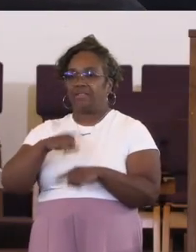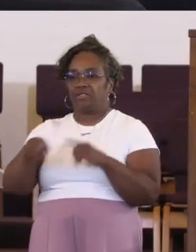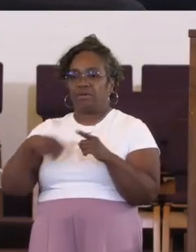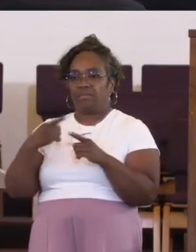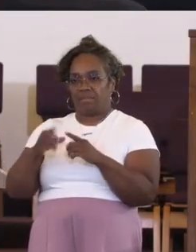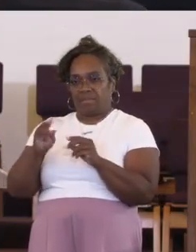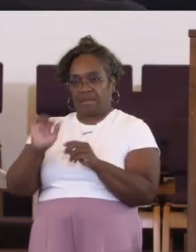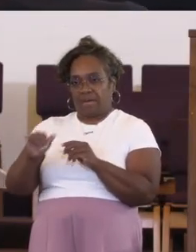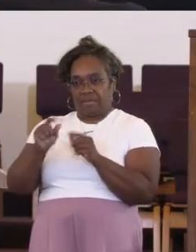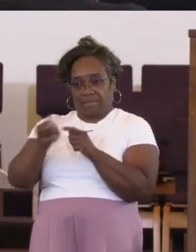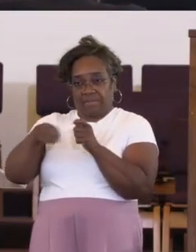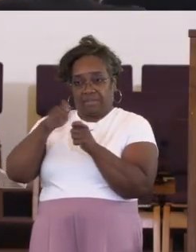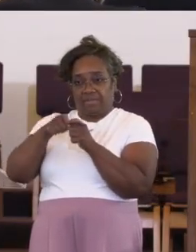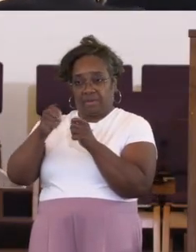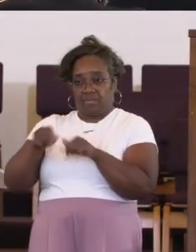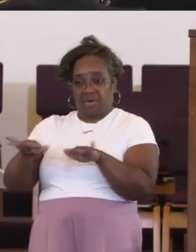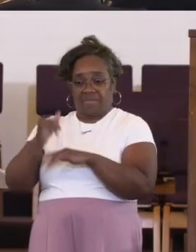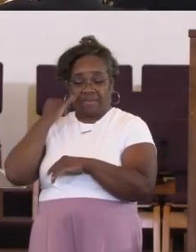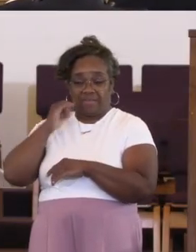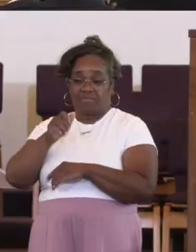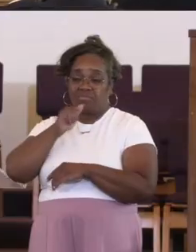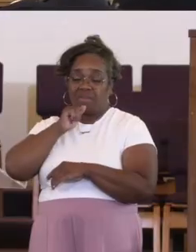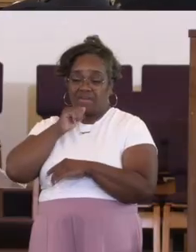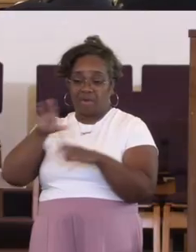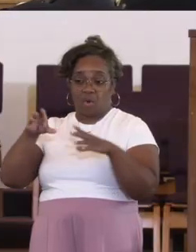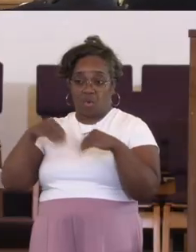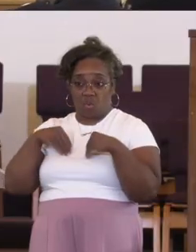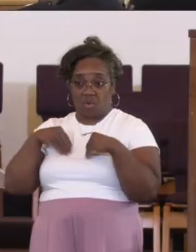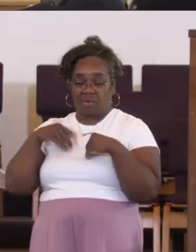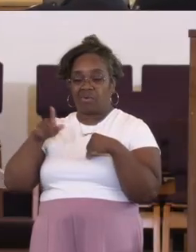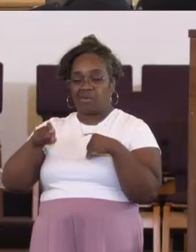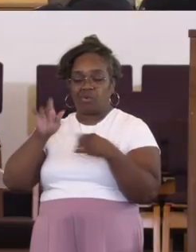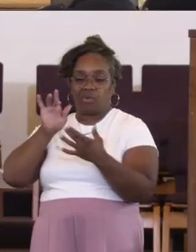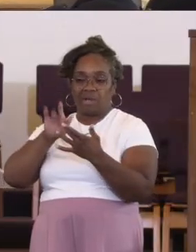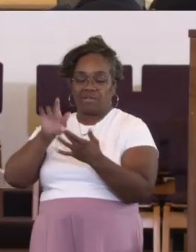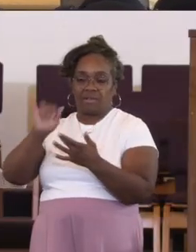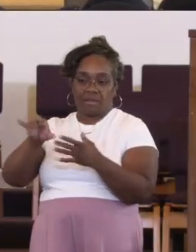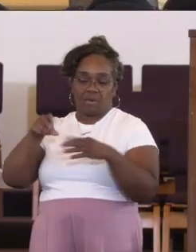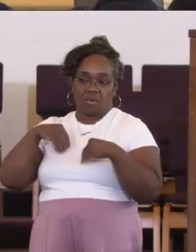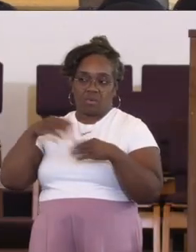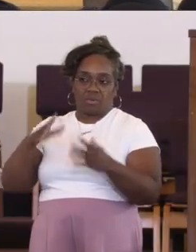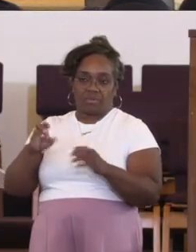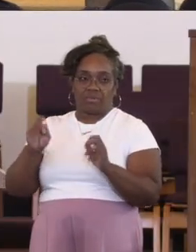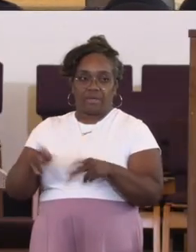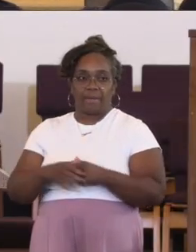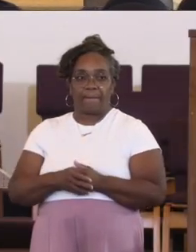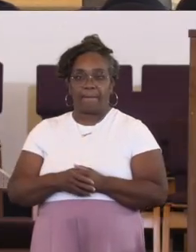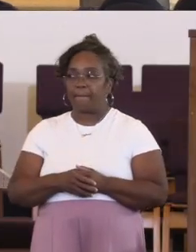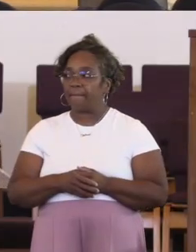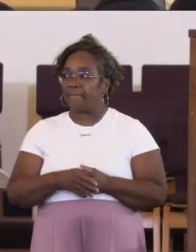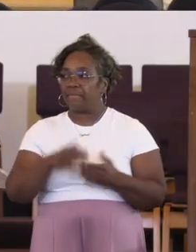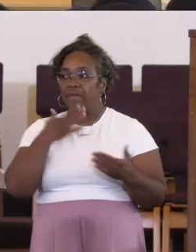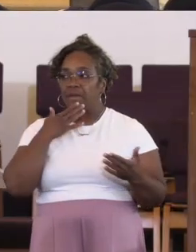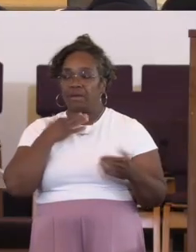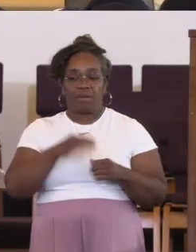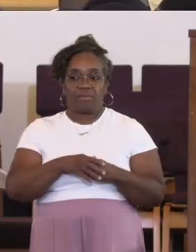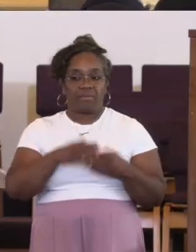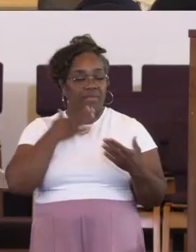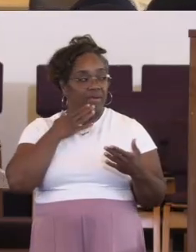at, and if it's in private ownership, you'd have to contact that owner directly. Okay. All right, thank you. And thank you for what